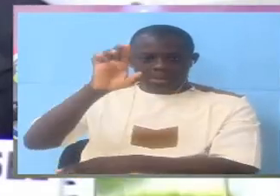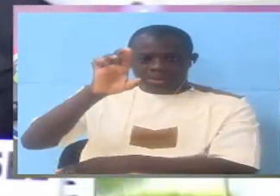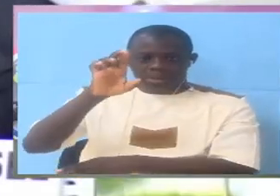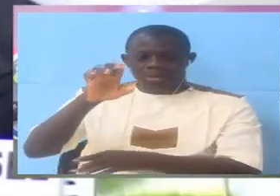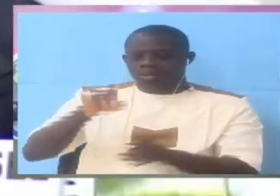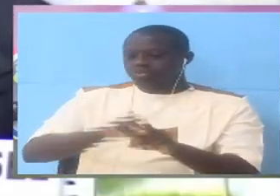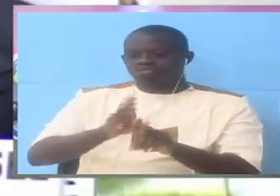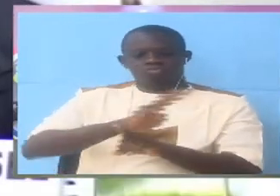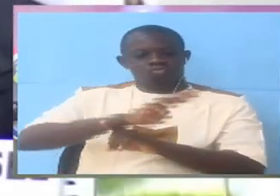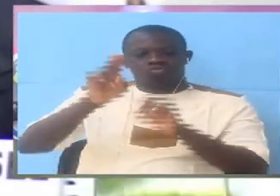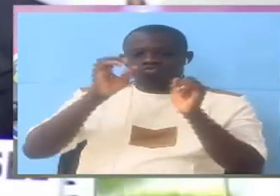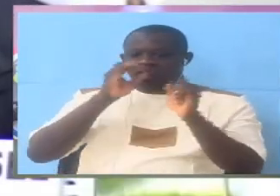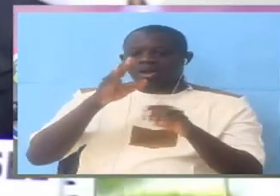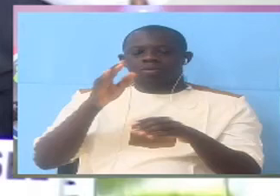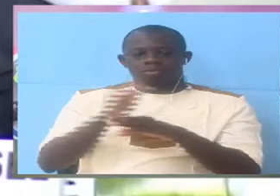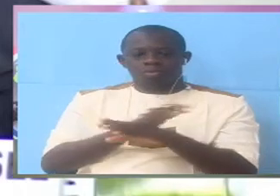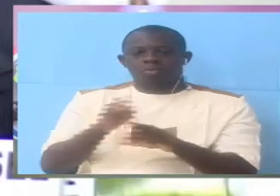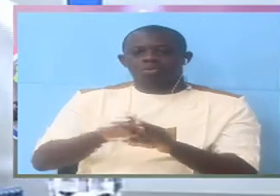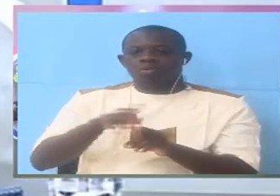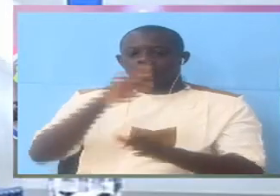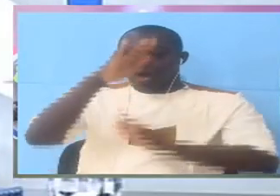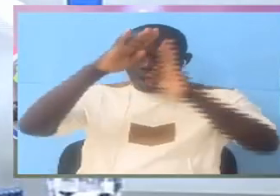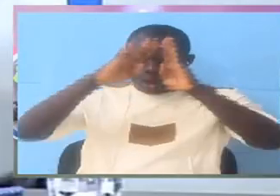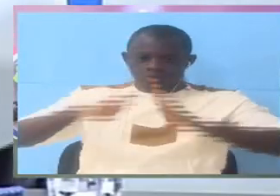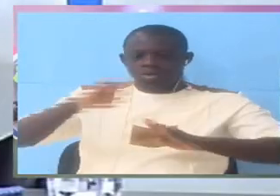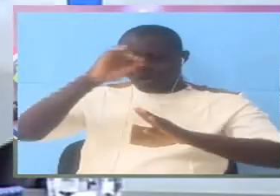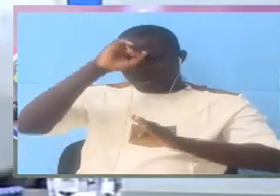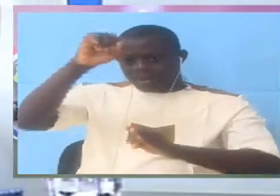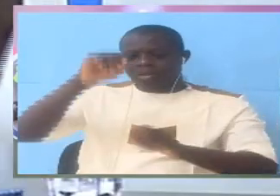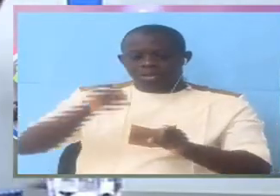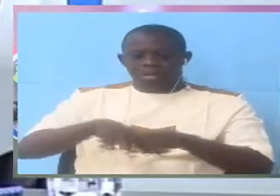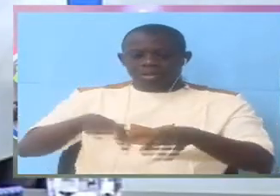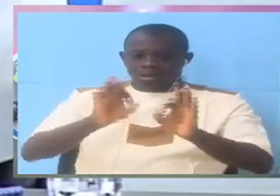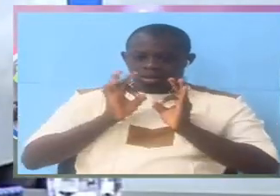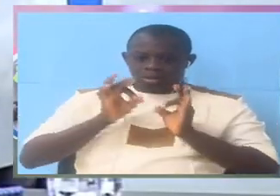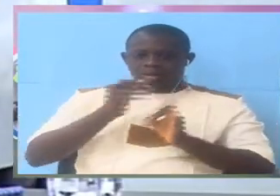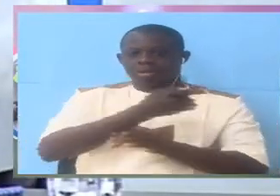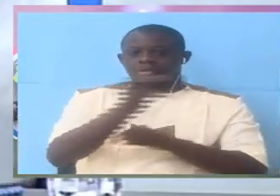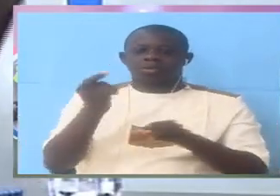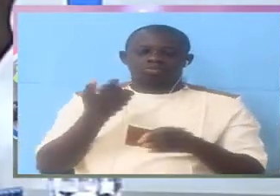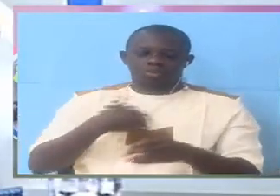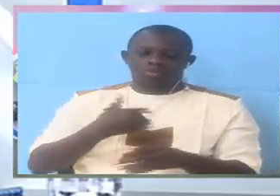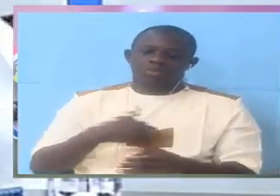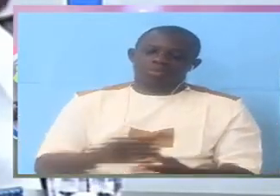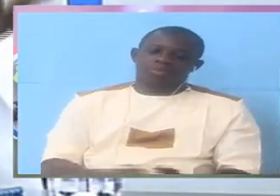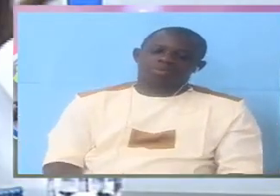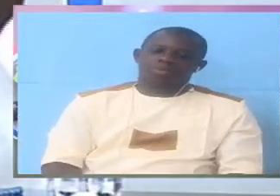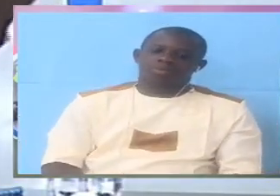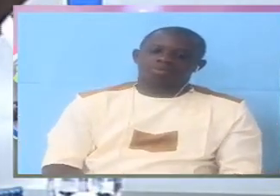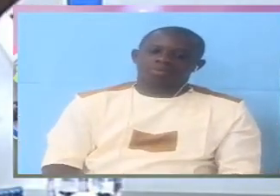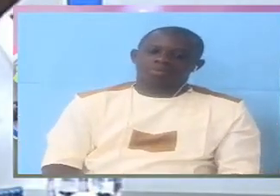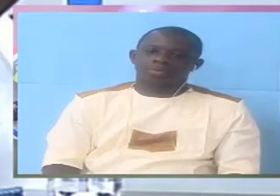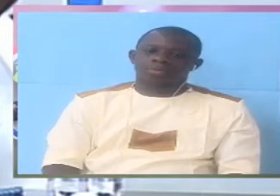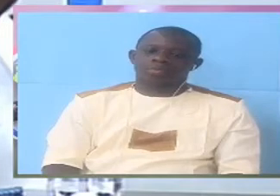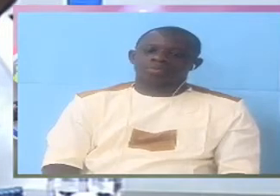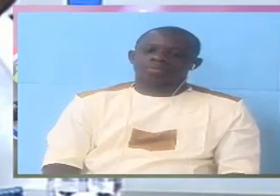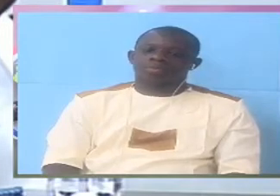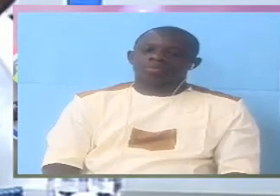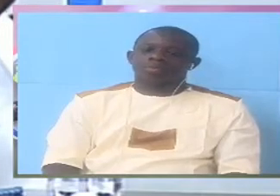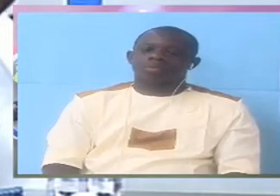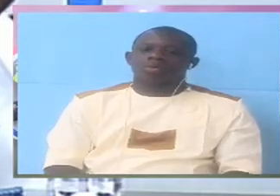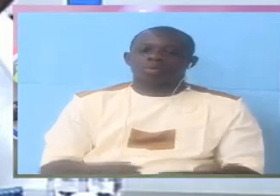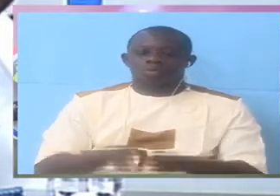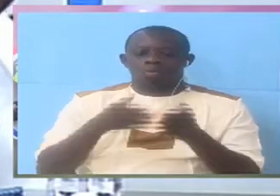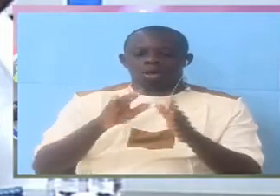do. Like he said, I'm not, like Salimina said, I don't know as what he said. I didn't know anything about it.